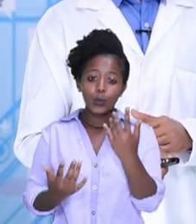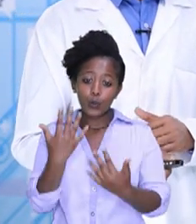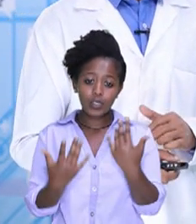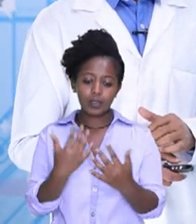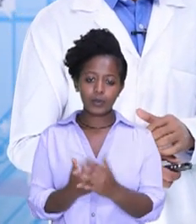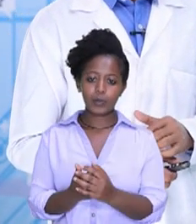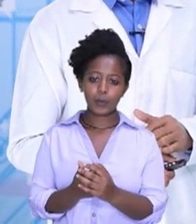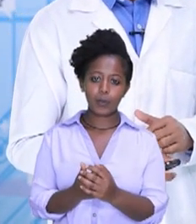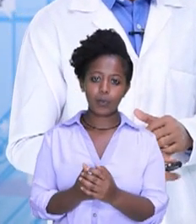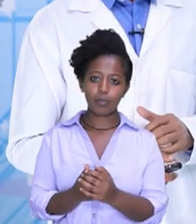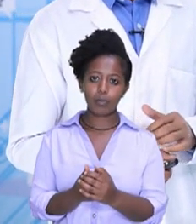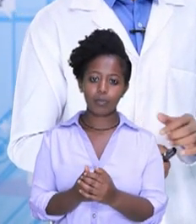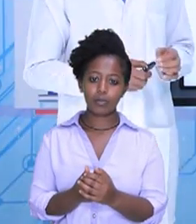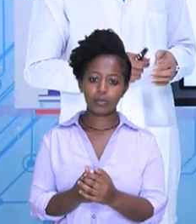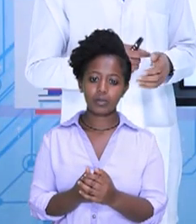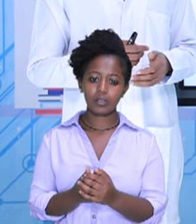fuel wood.